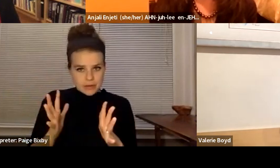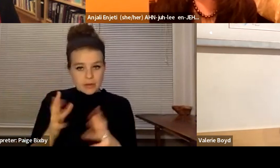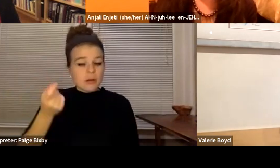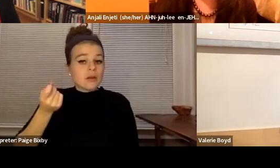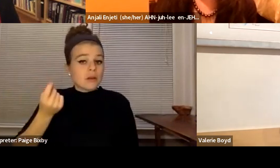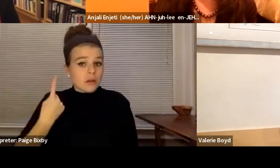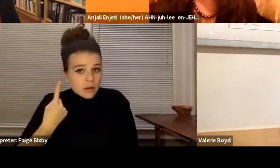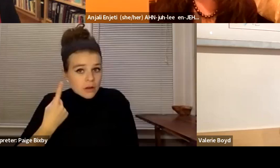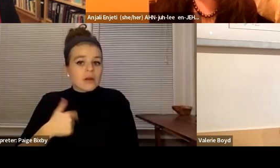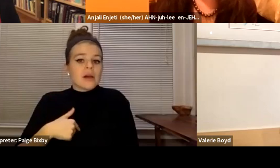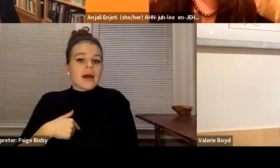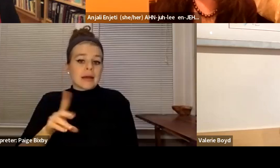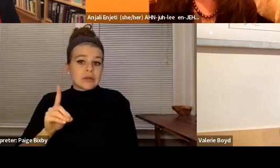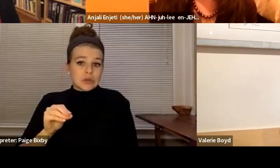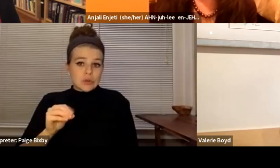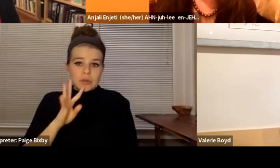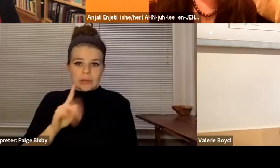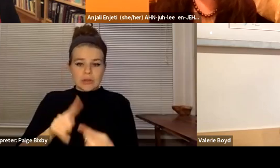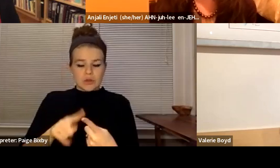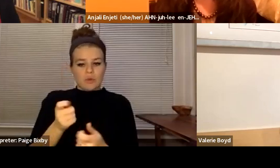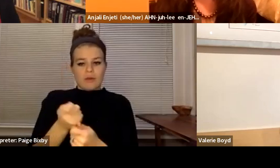However, I speak to everyone.